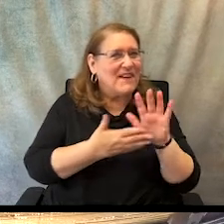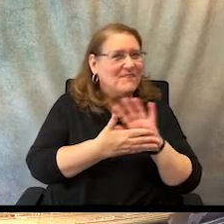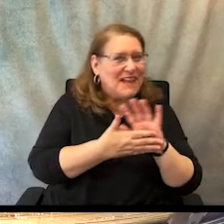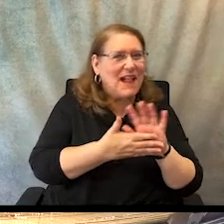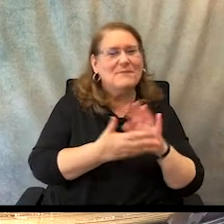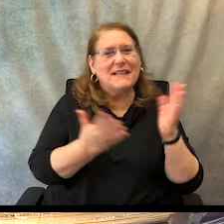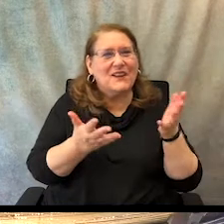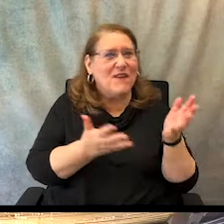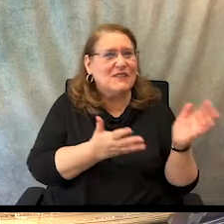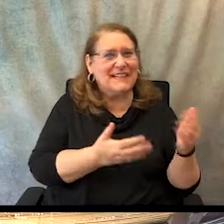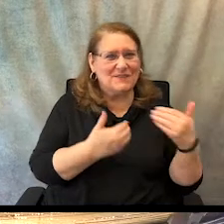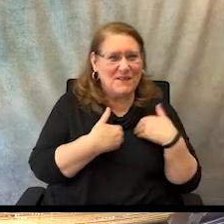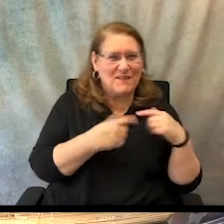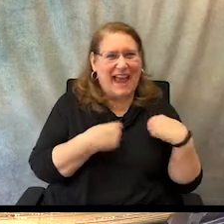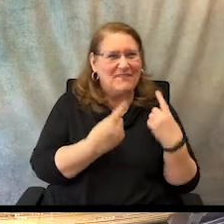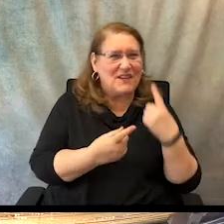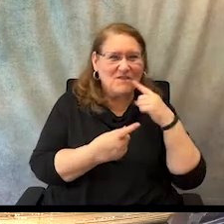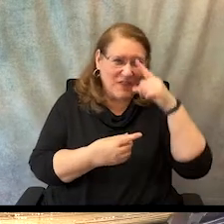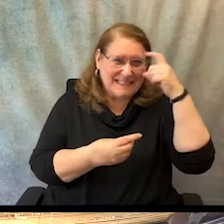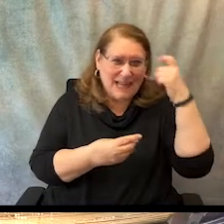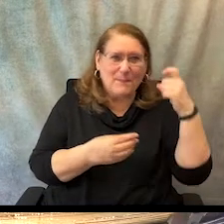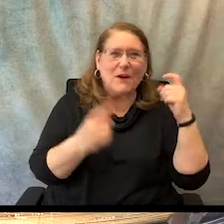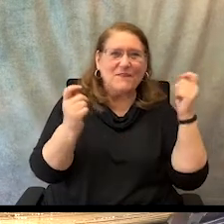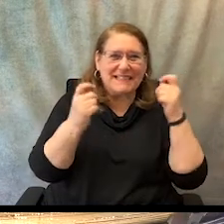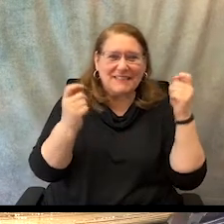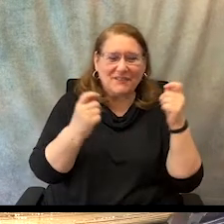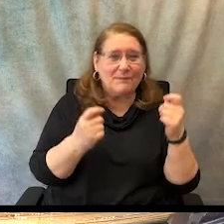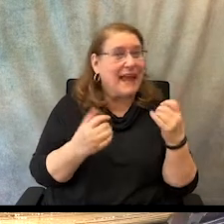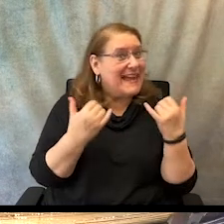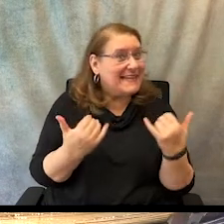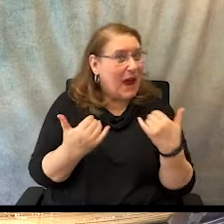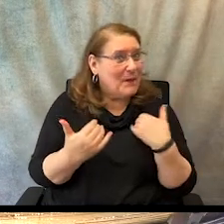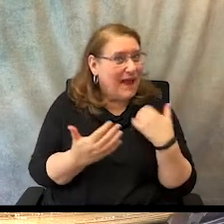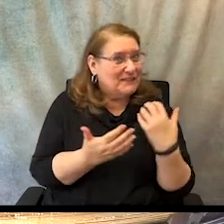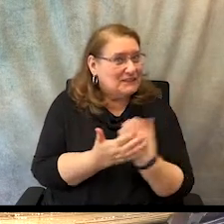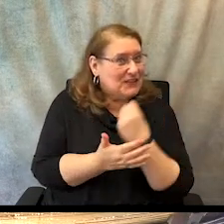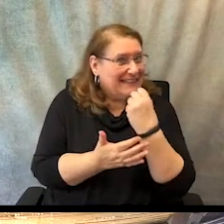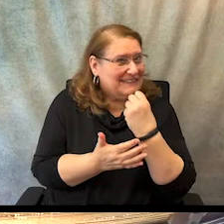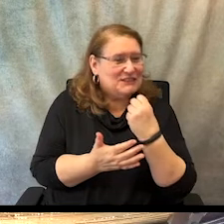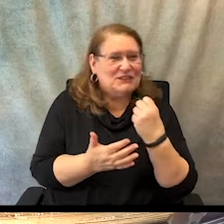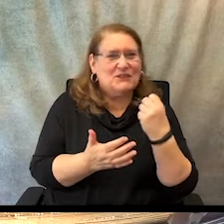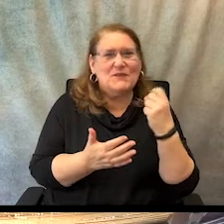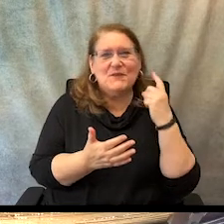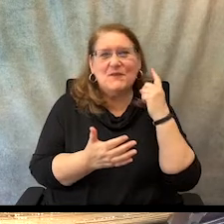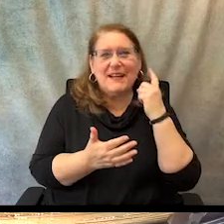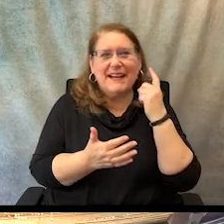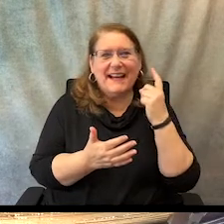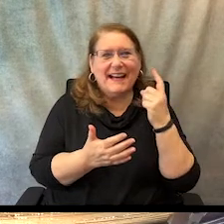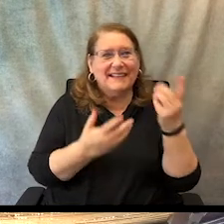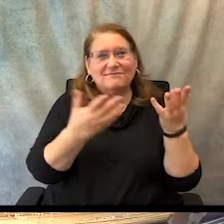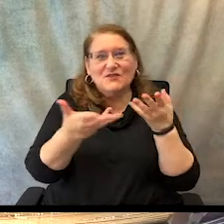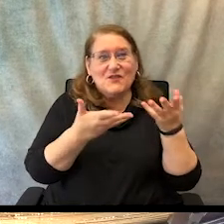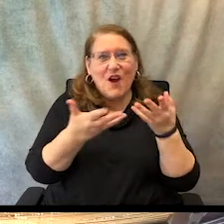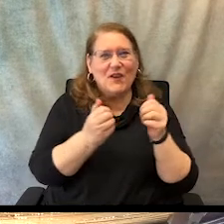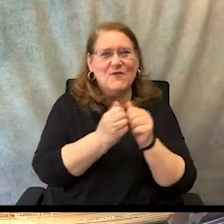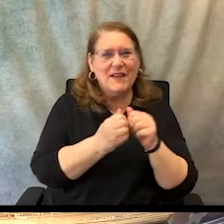we have curated for this summer festival. Now we have a chance to hear a bit